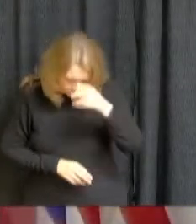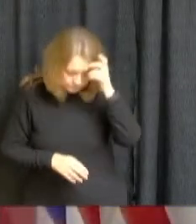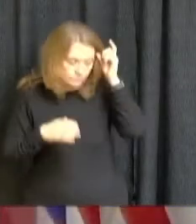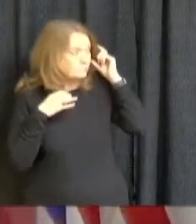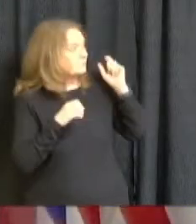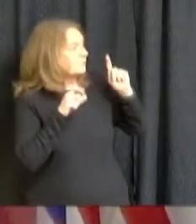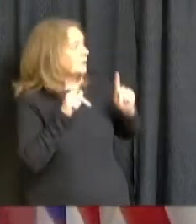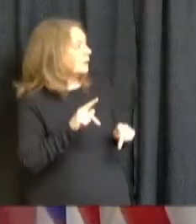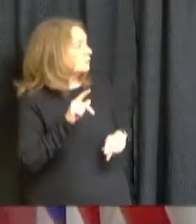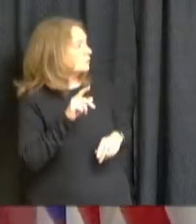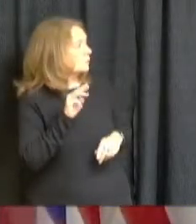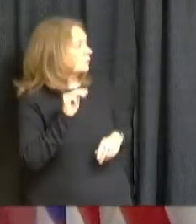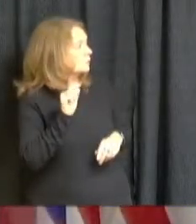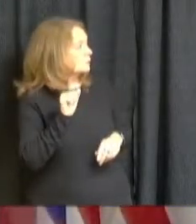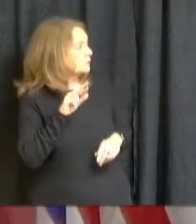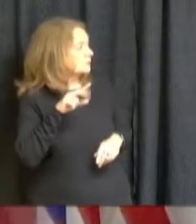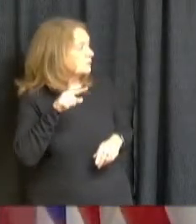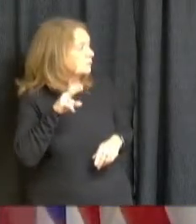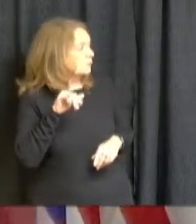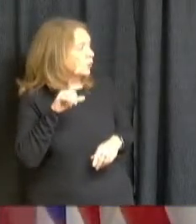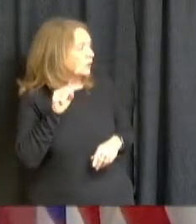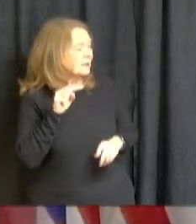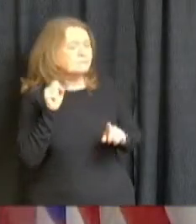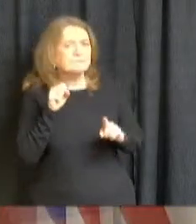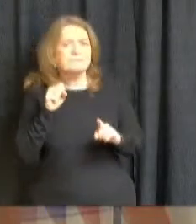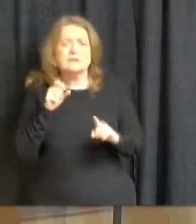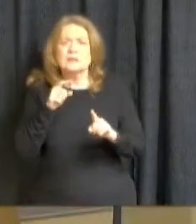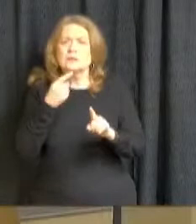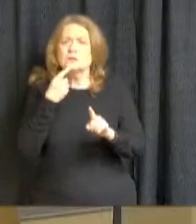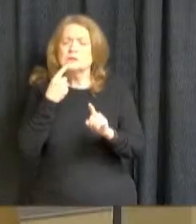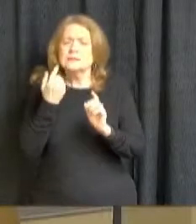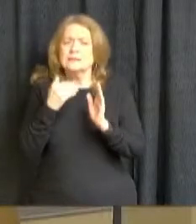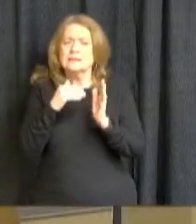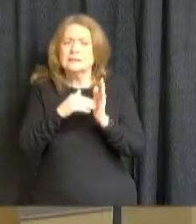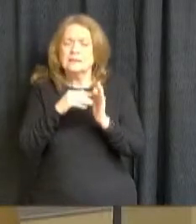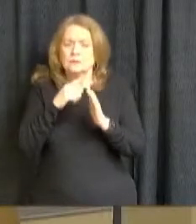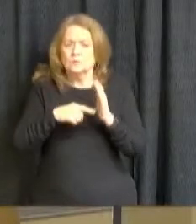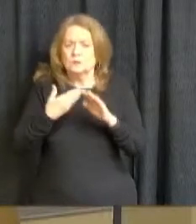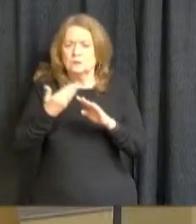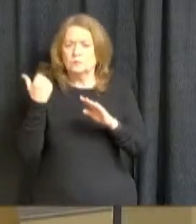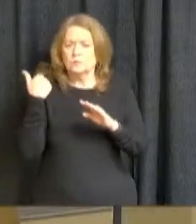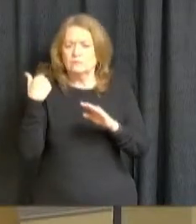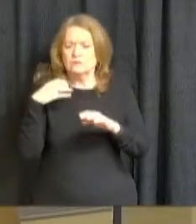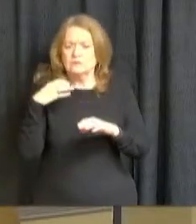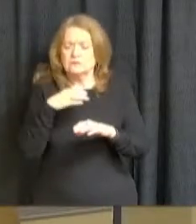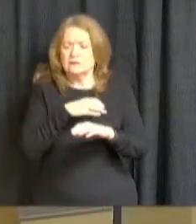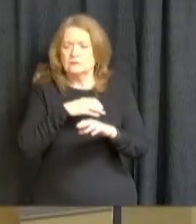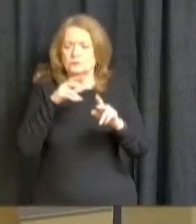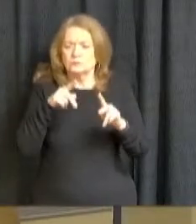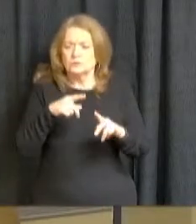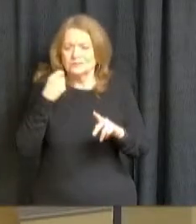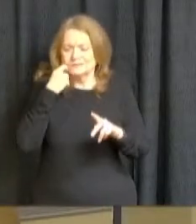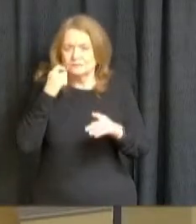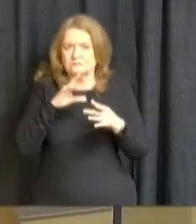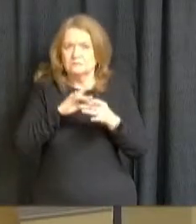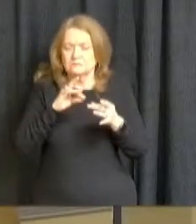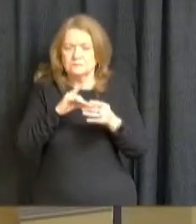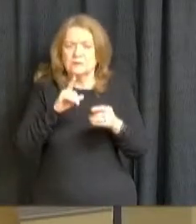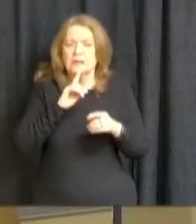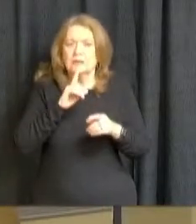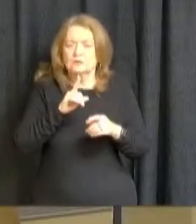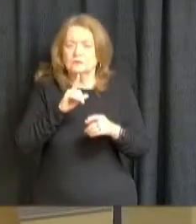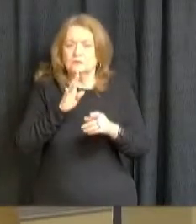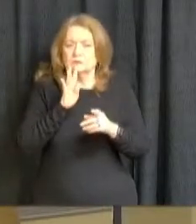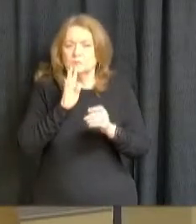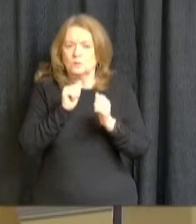Councilperson Marquis, you're recognized. Thank you, Mayor. Just to reiterate what previous council just mentioned, I did actually speak to